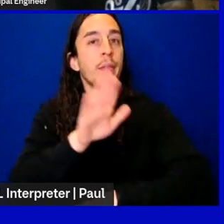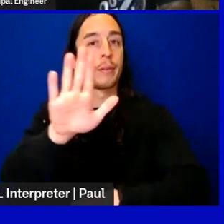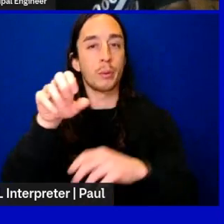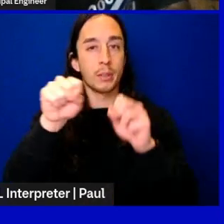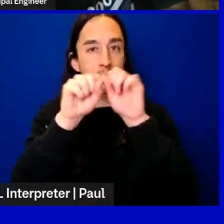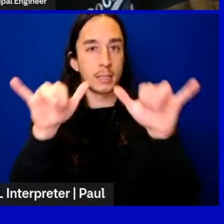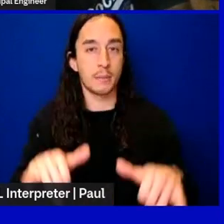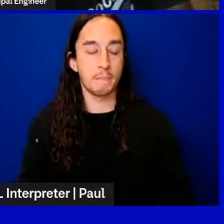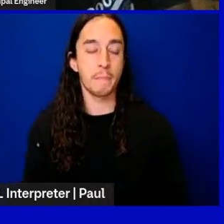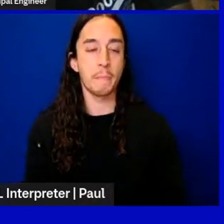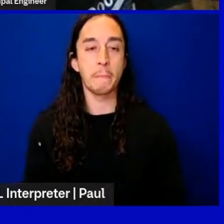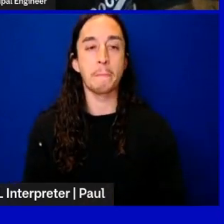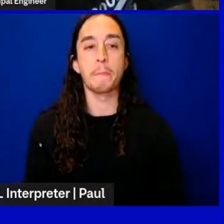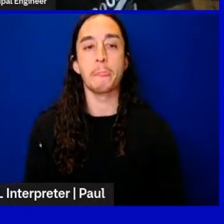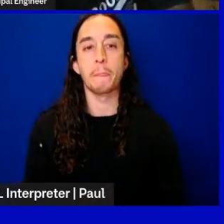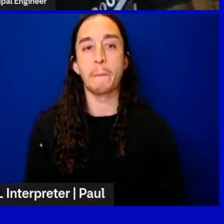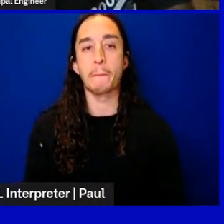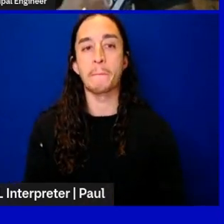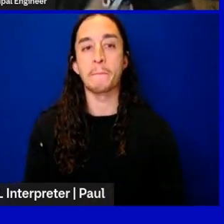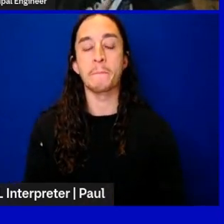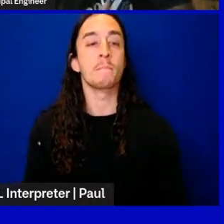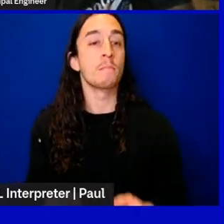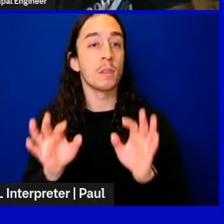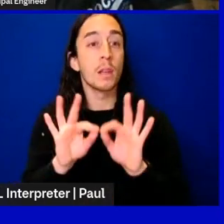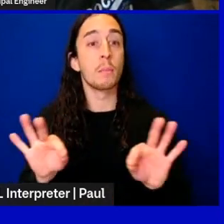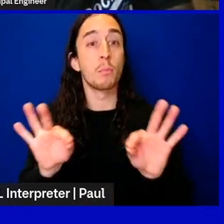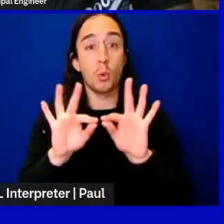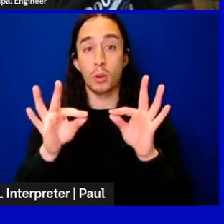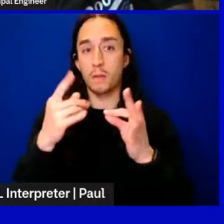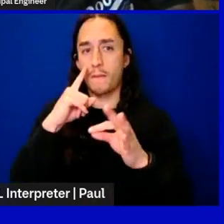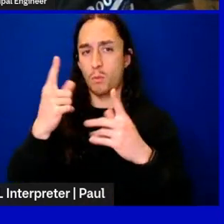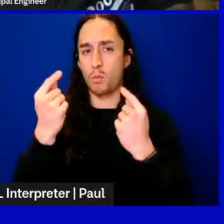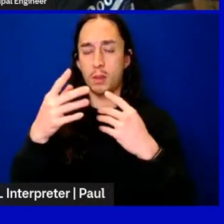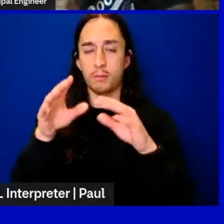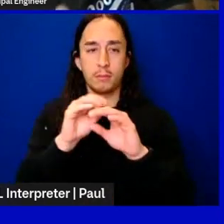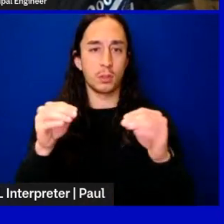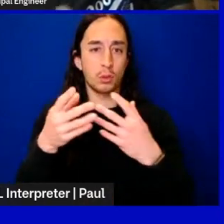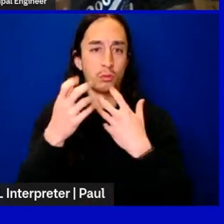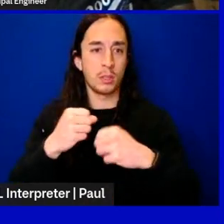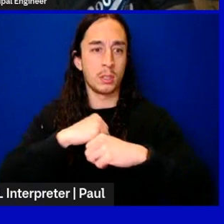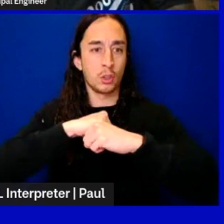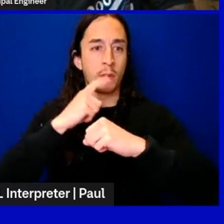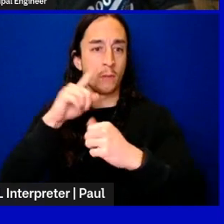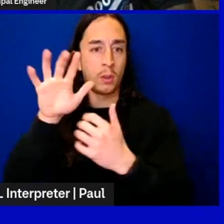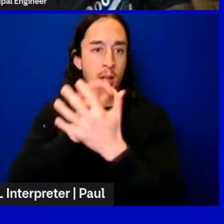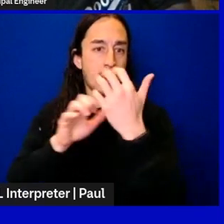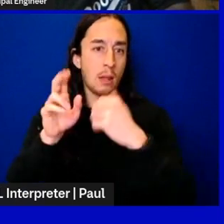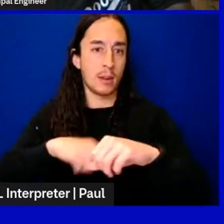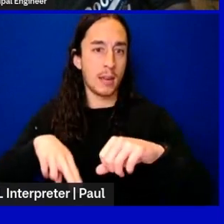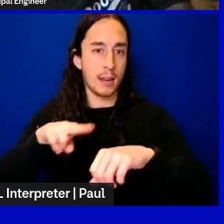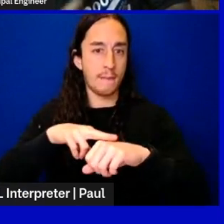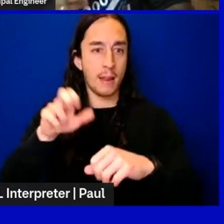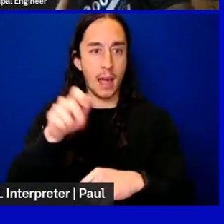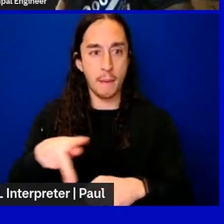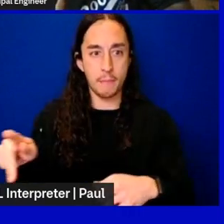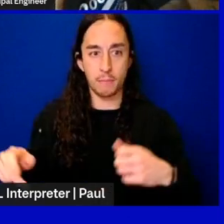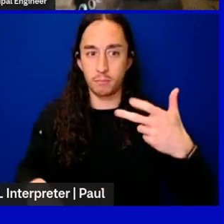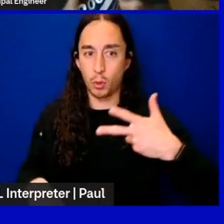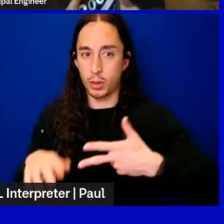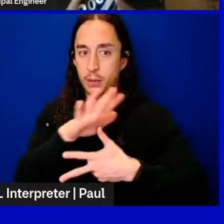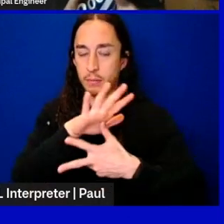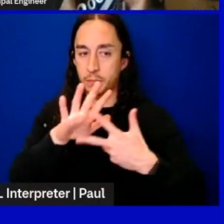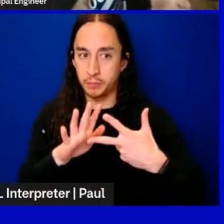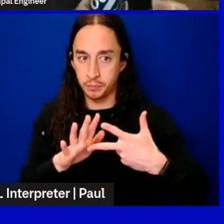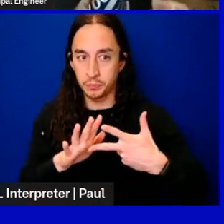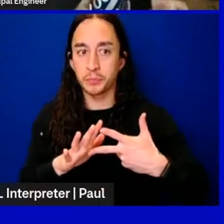Now, when it comes to importance of zero trust security, especially on the cloud native applications, the security is pivotal over here, because unlike